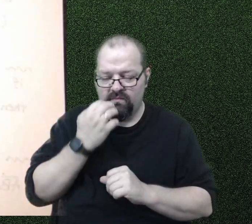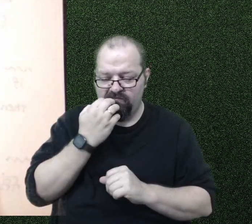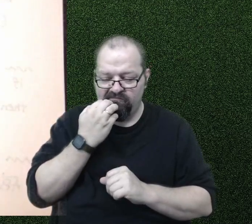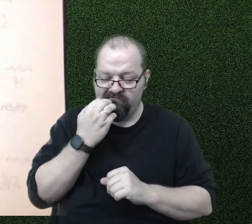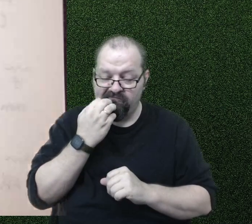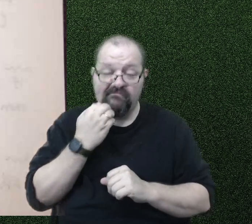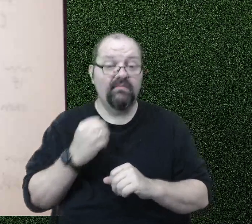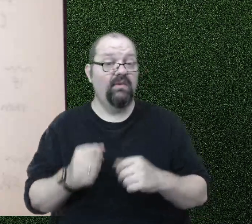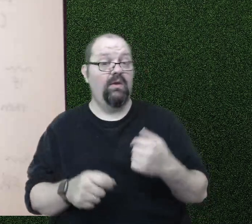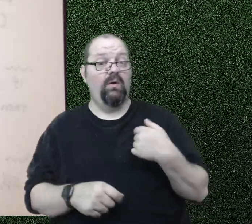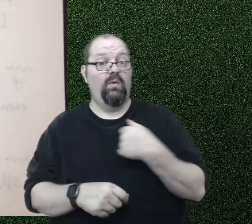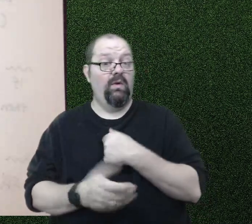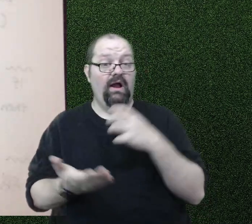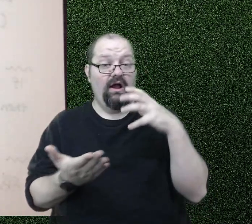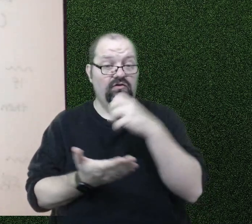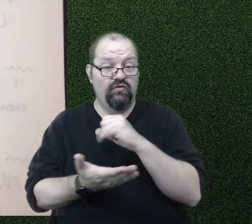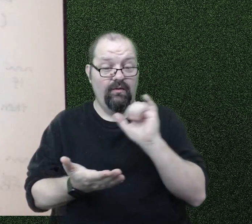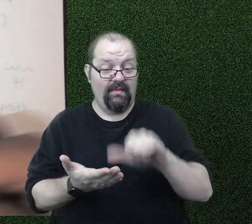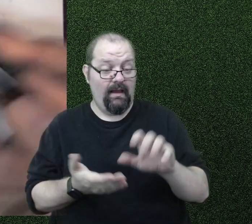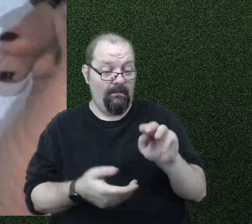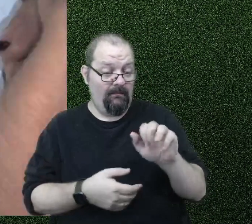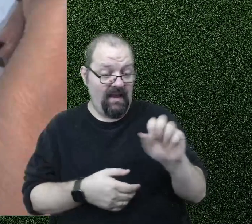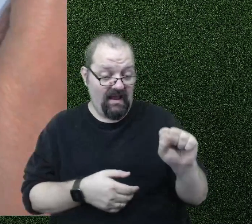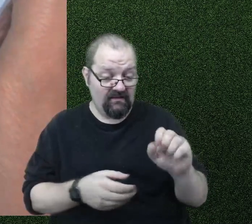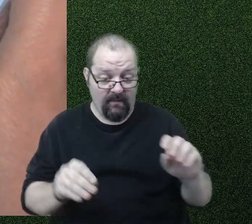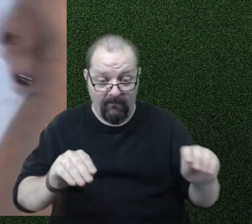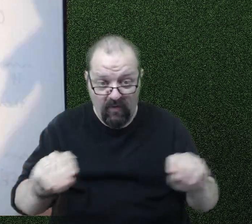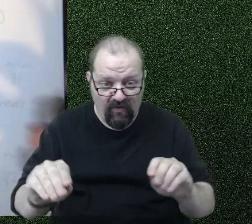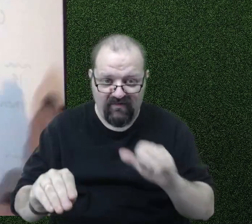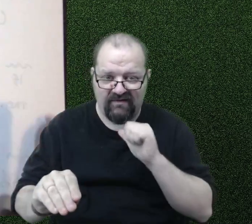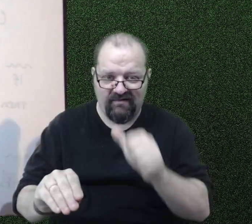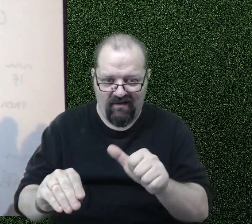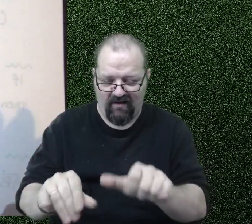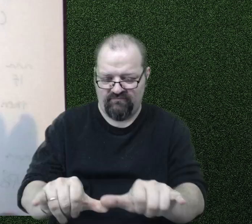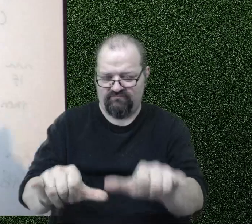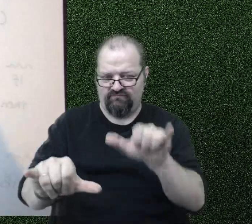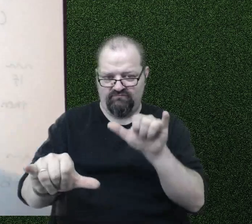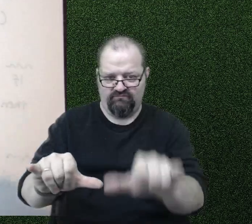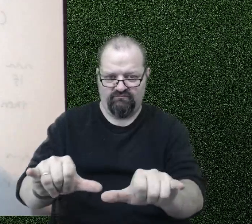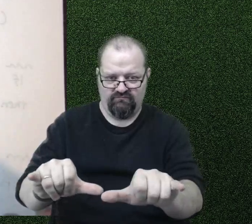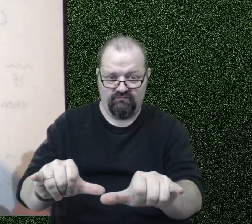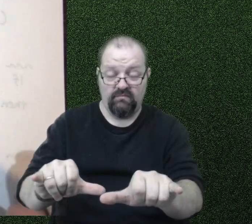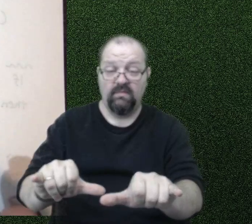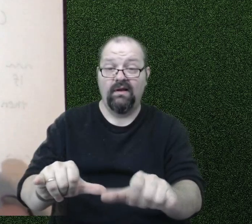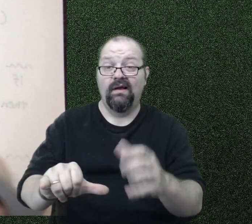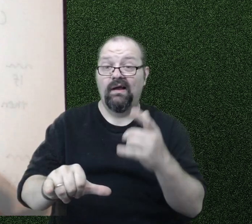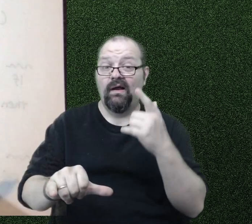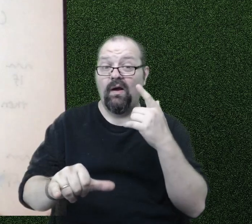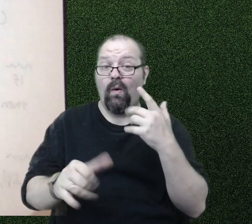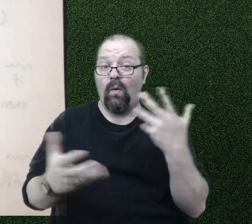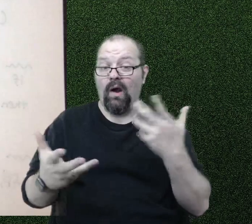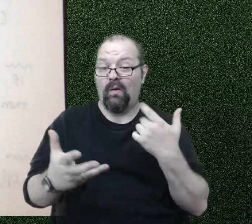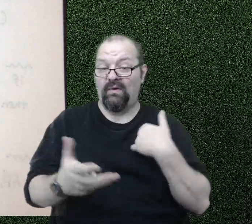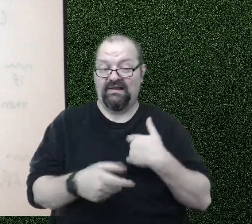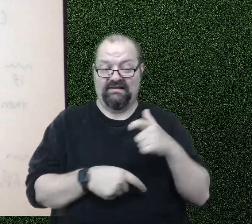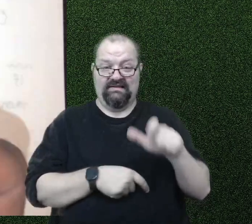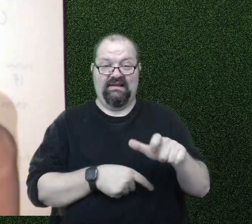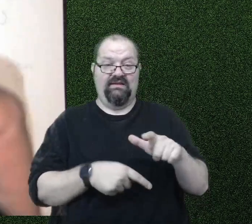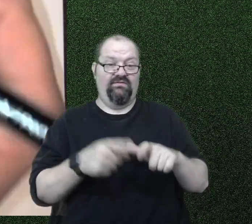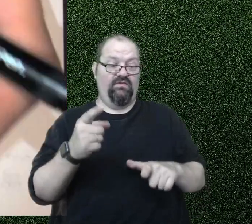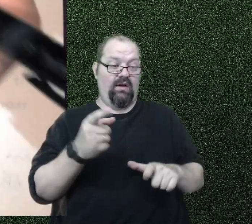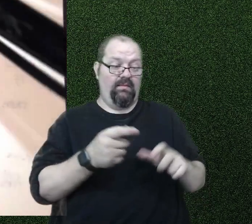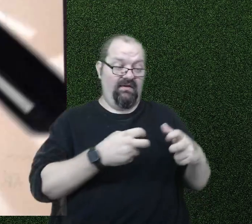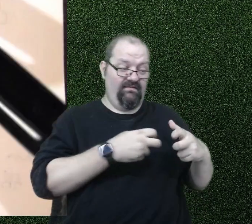And we're assuming that this mass isn't moving. Now, the fact that we need from physics